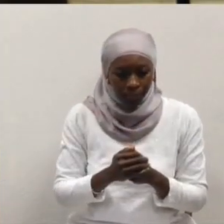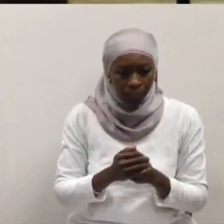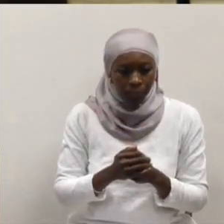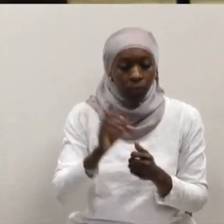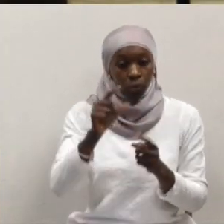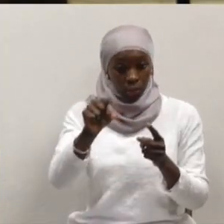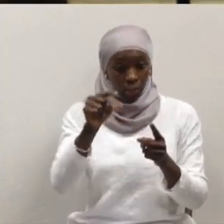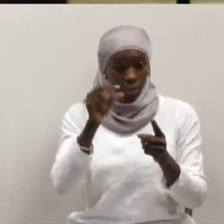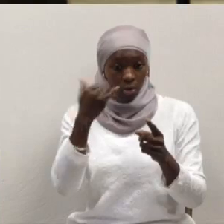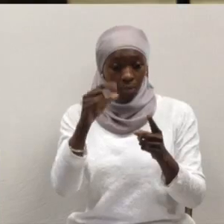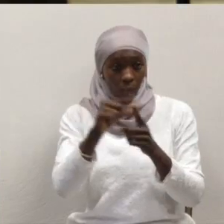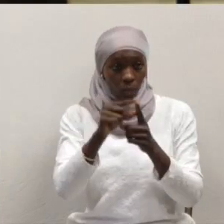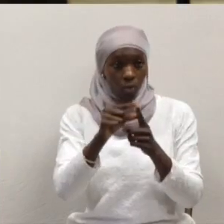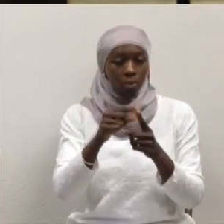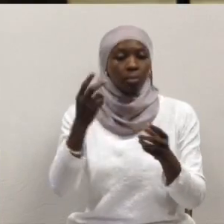respect